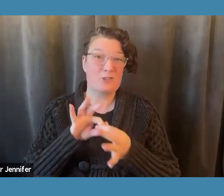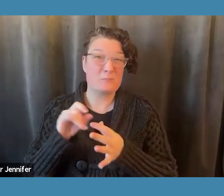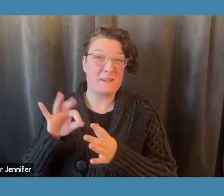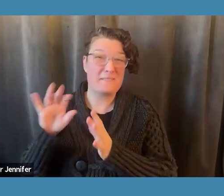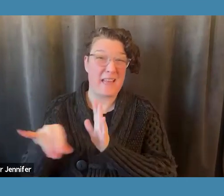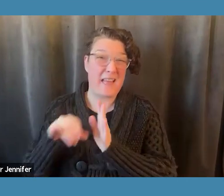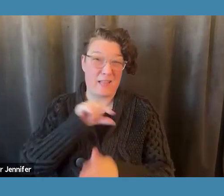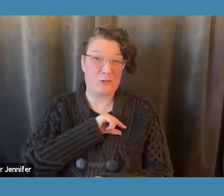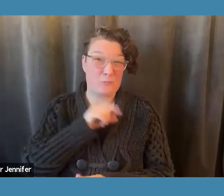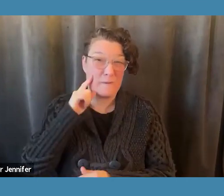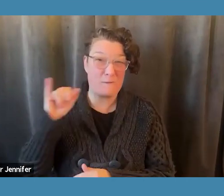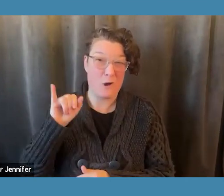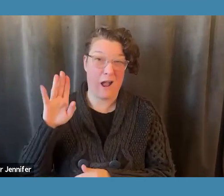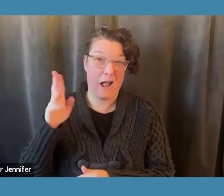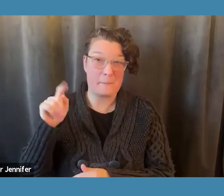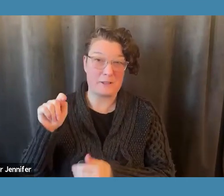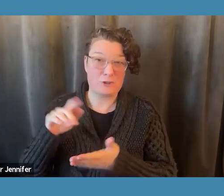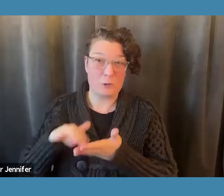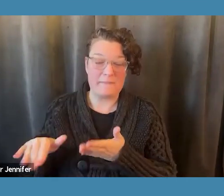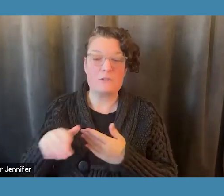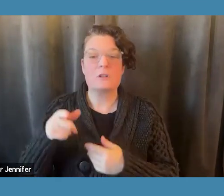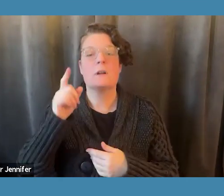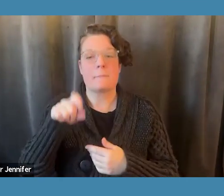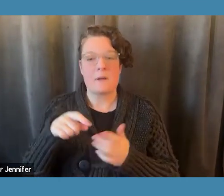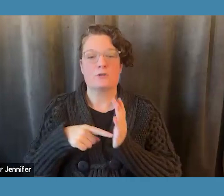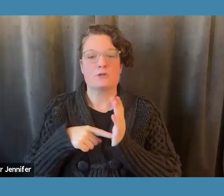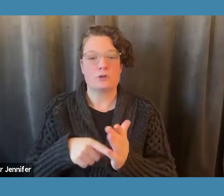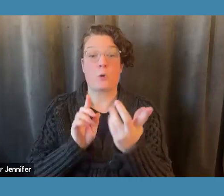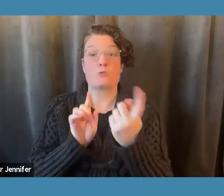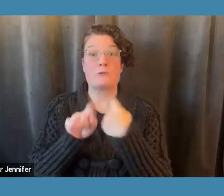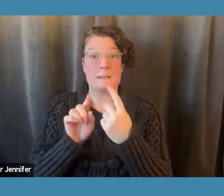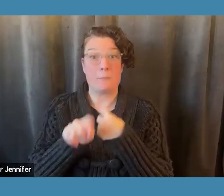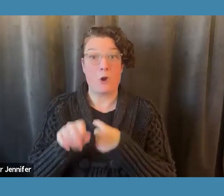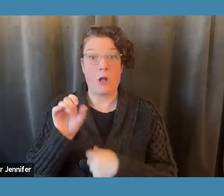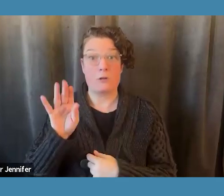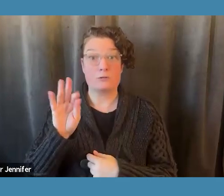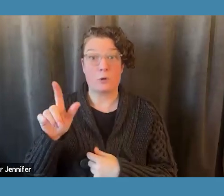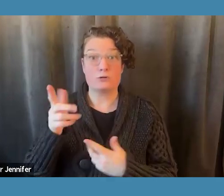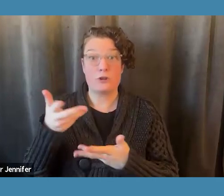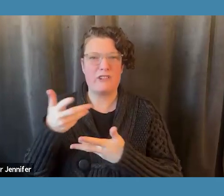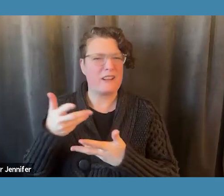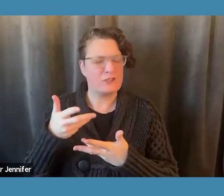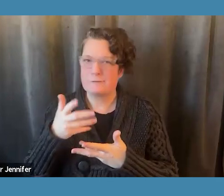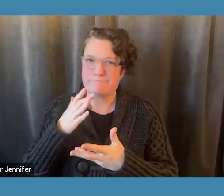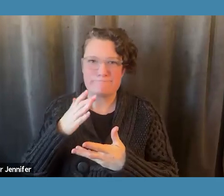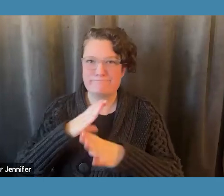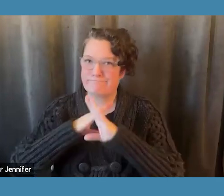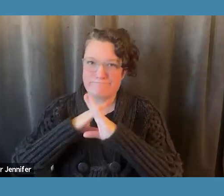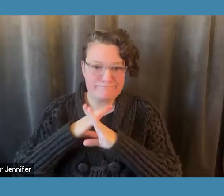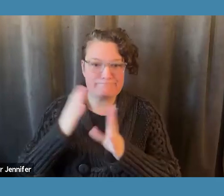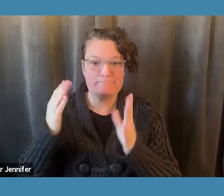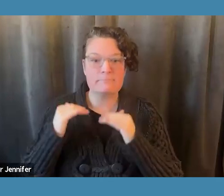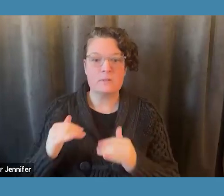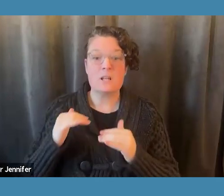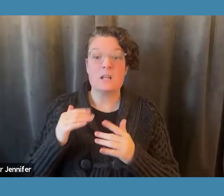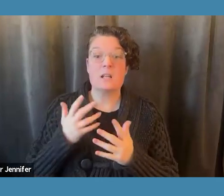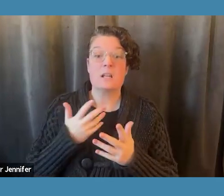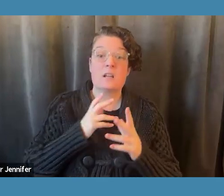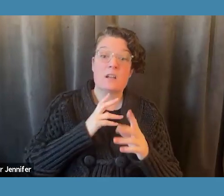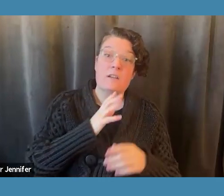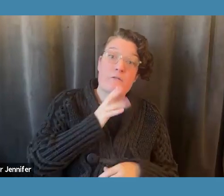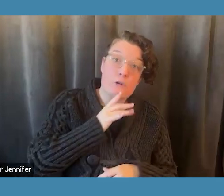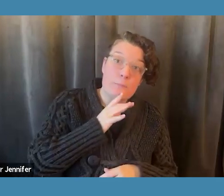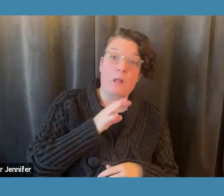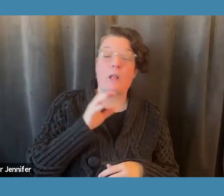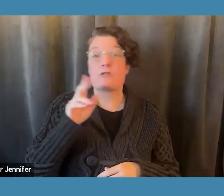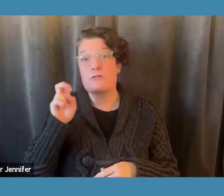iBudget waiver, they must exhibit impairment in reciprocal social interaction, impairment in verbal and nonverbal